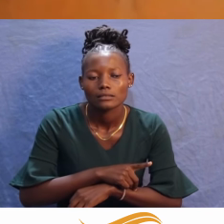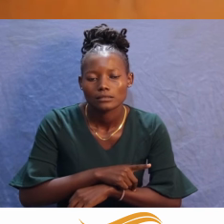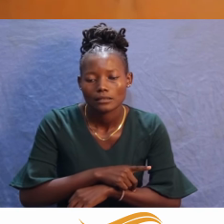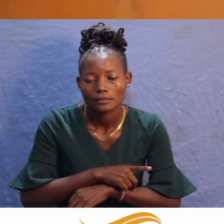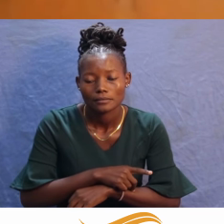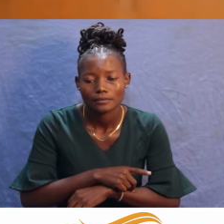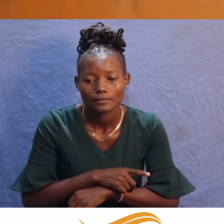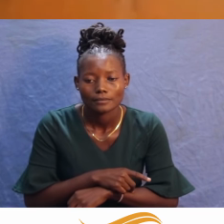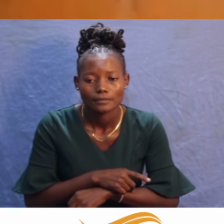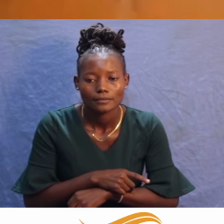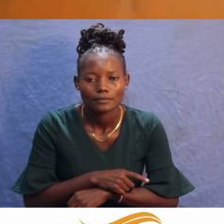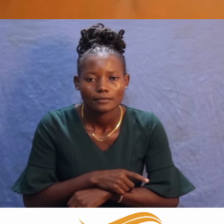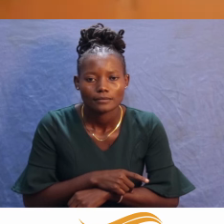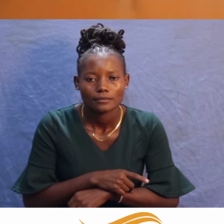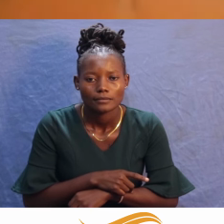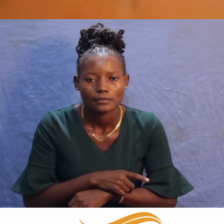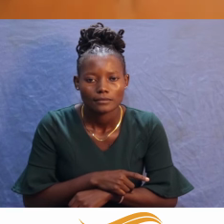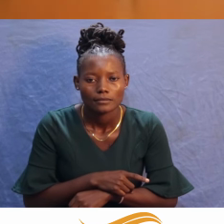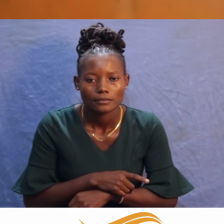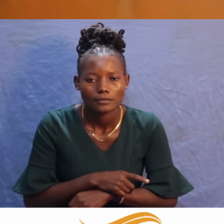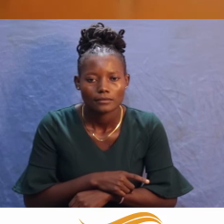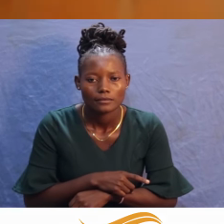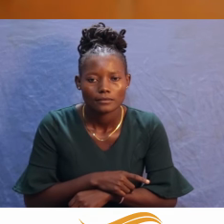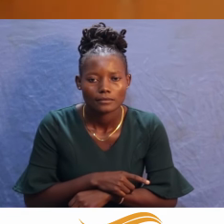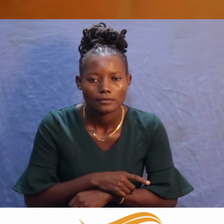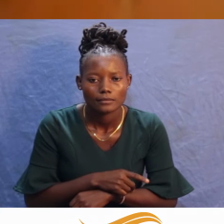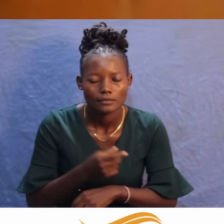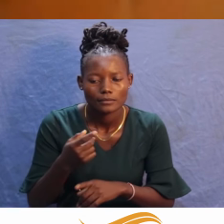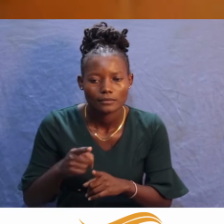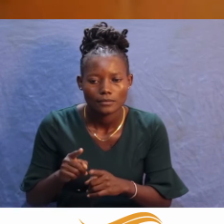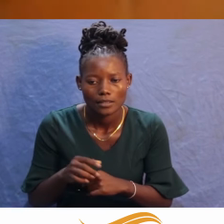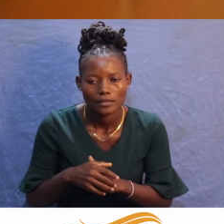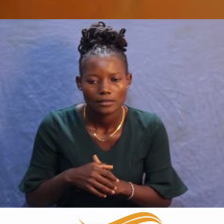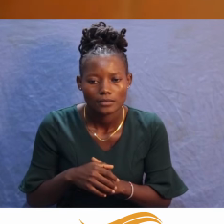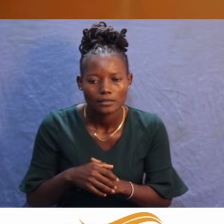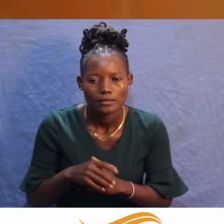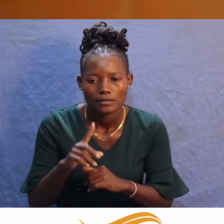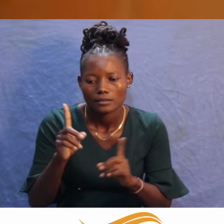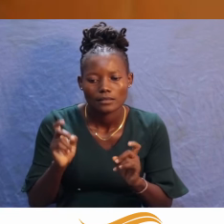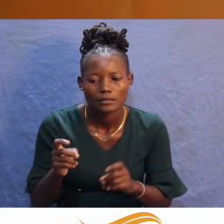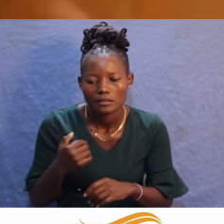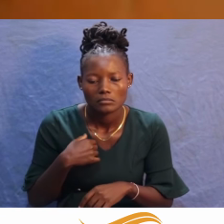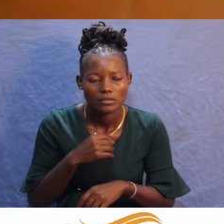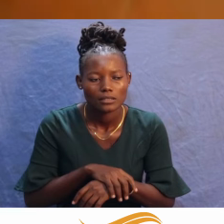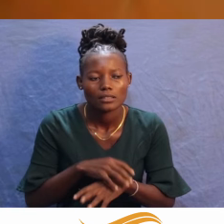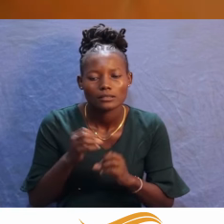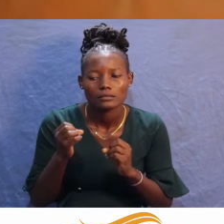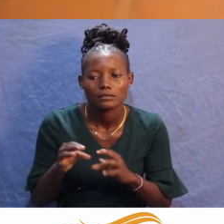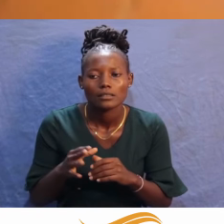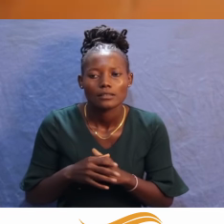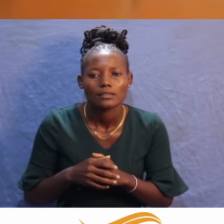But the athletic the school exam they get is nothing. They won't pick up